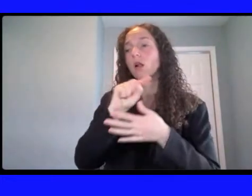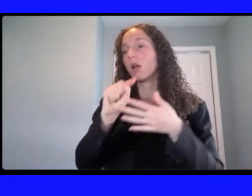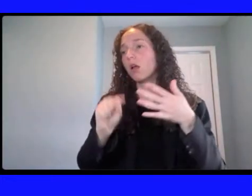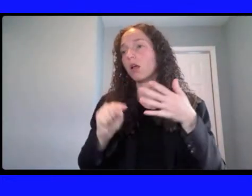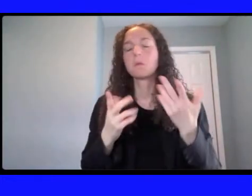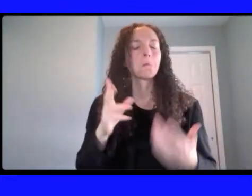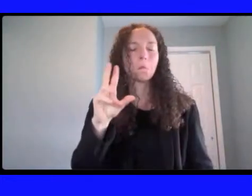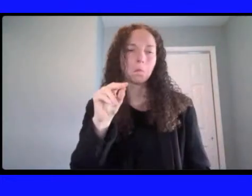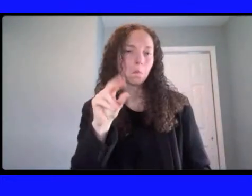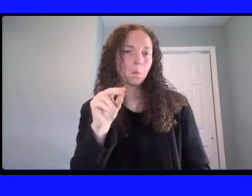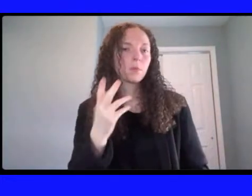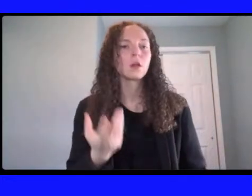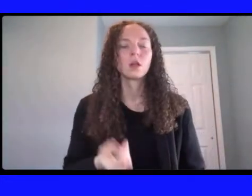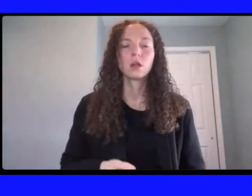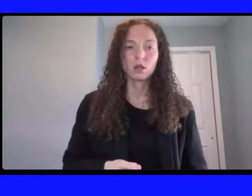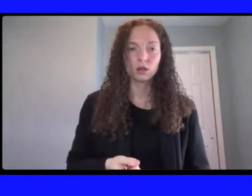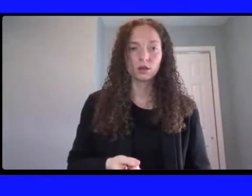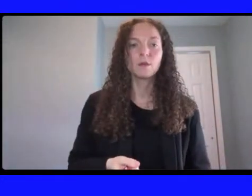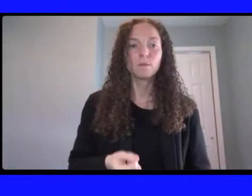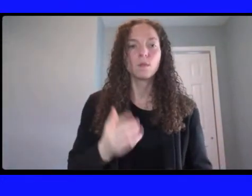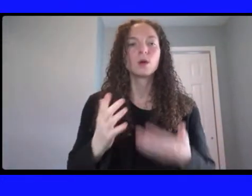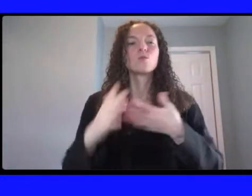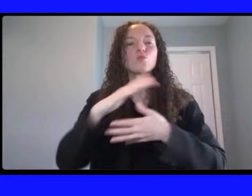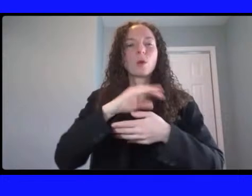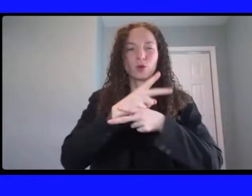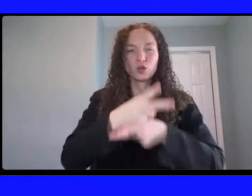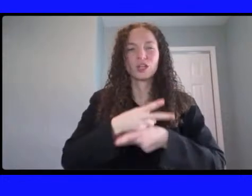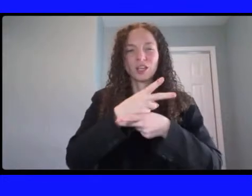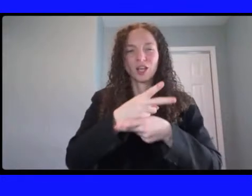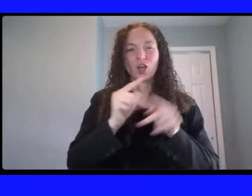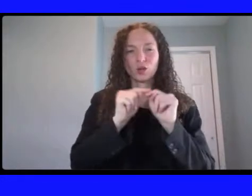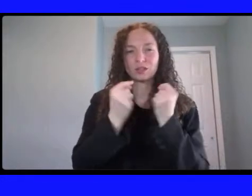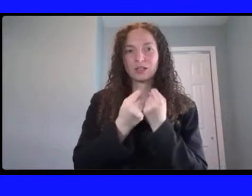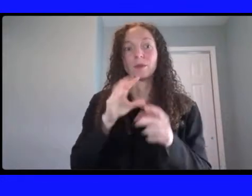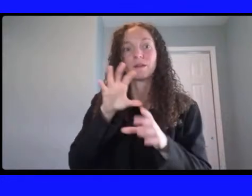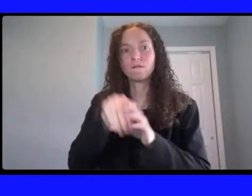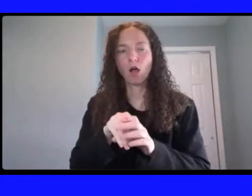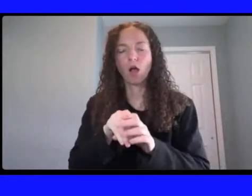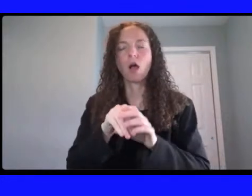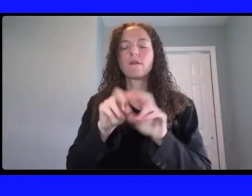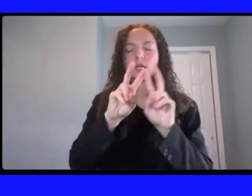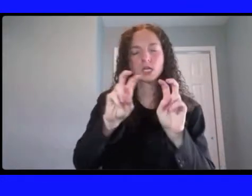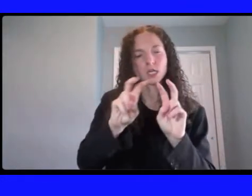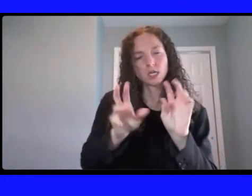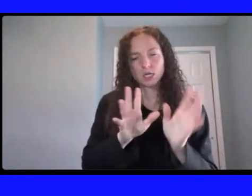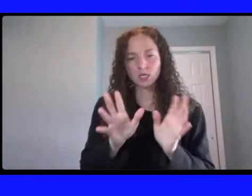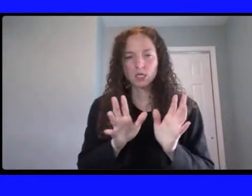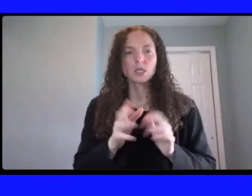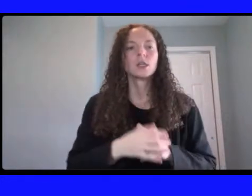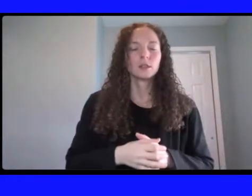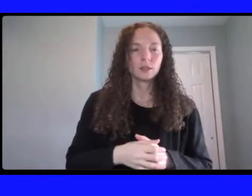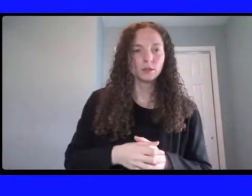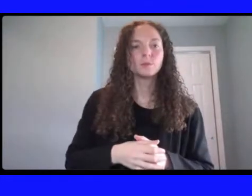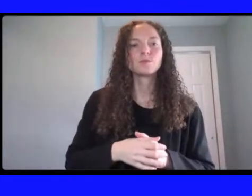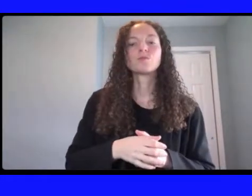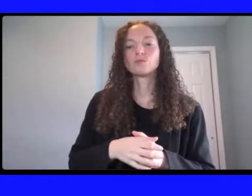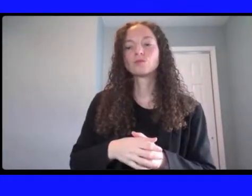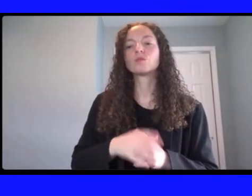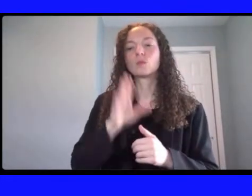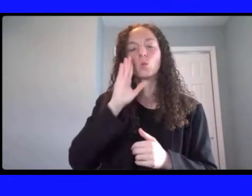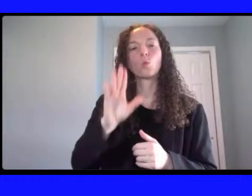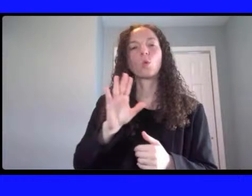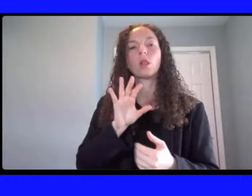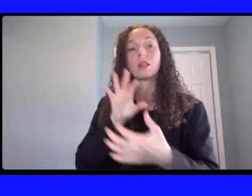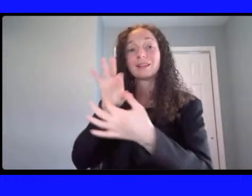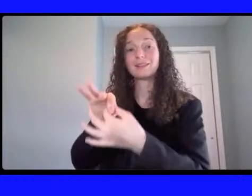then the number one unmet need, and probably one of the most important in terms of long-term outcomes, is parental mental